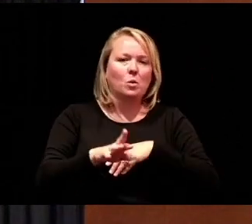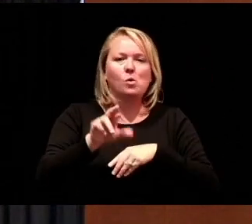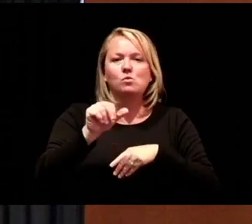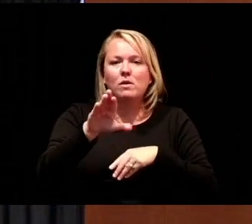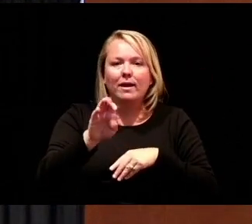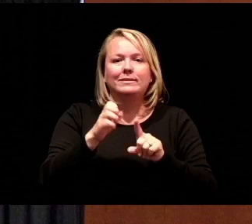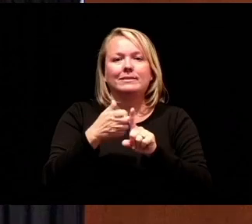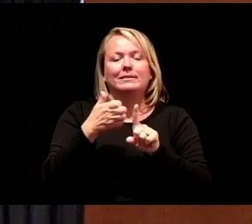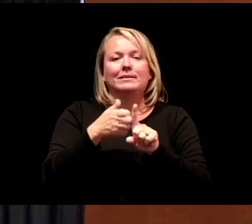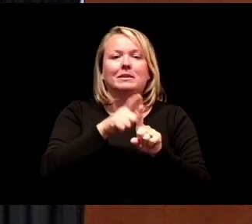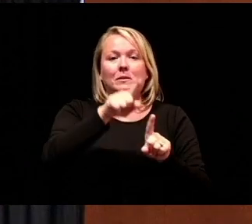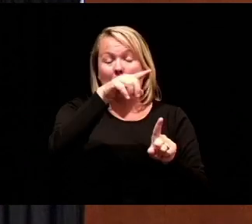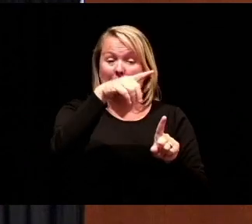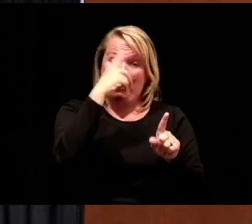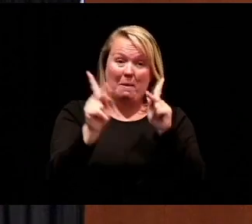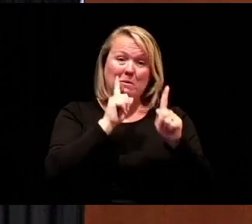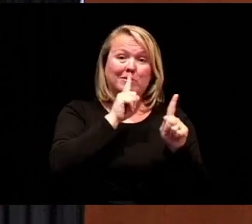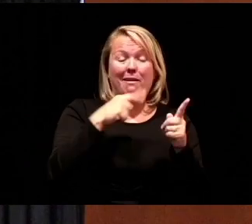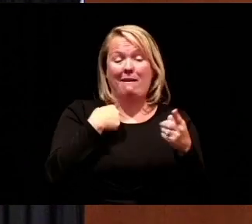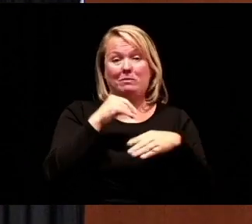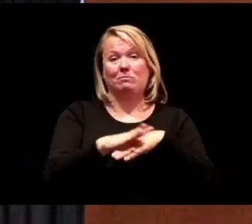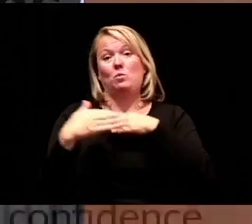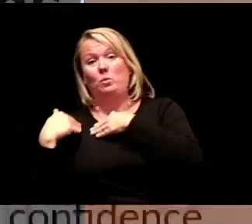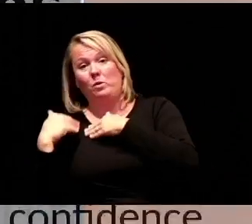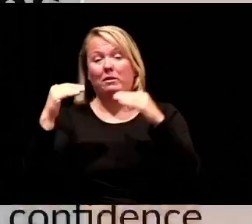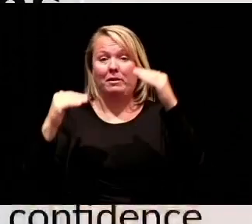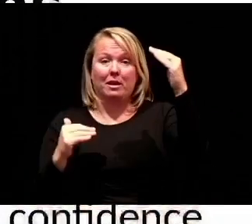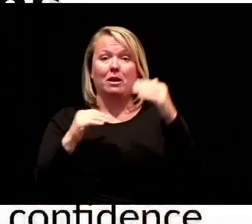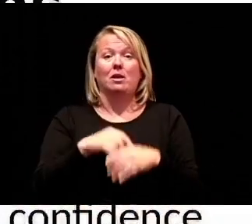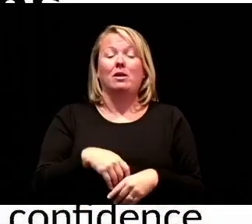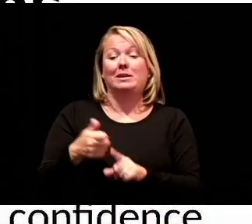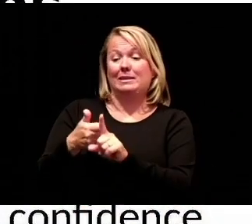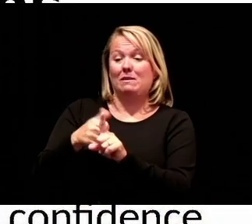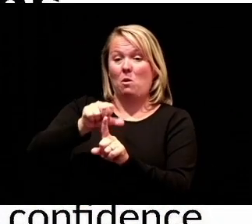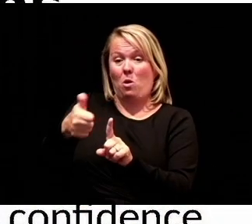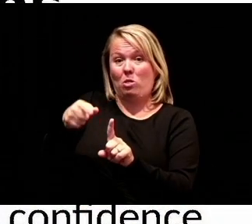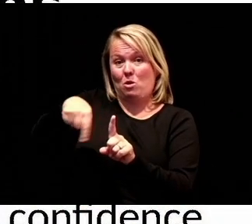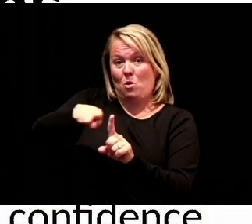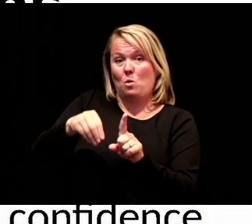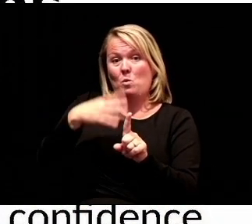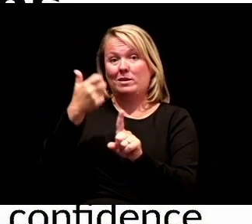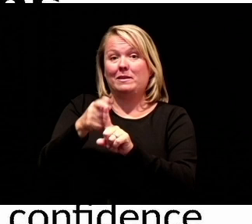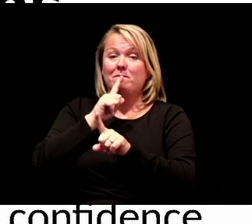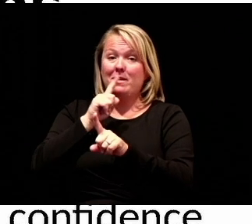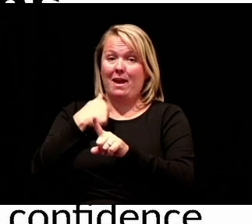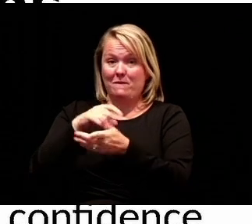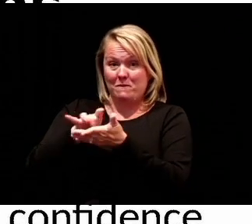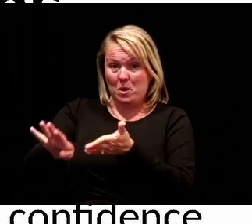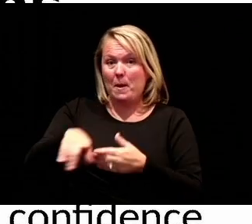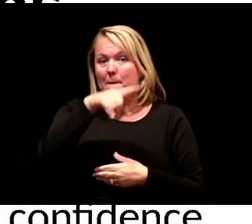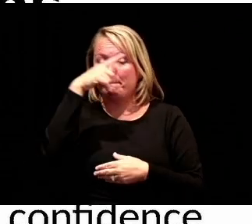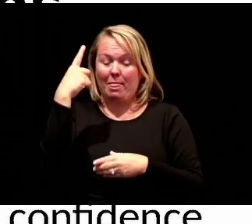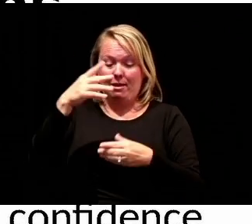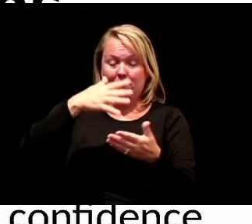what underlies this often is civil rights violations. The Michigan 2020 study kind of jumped out. Within urban